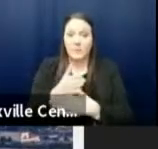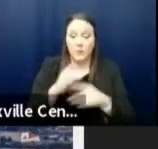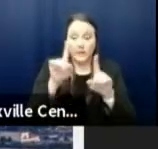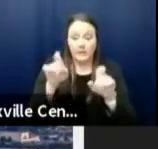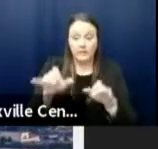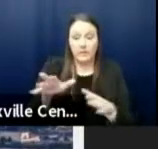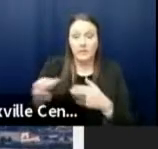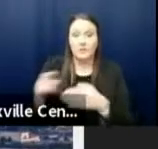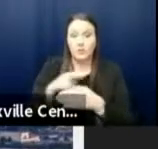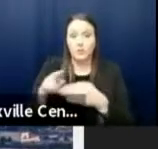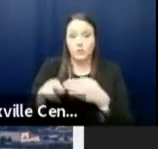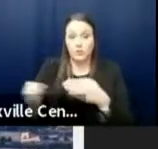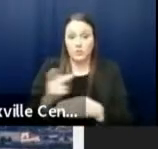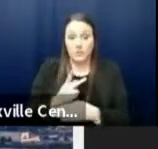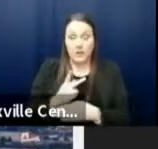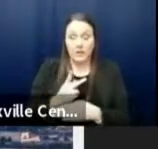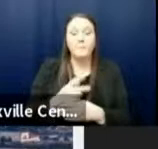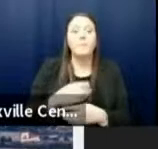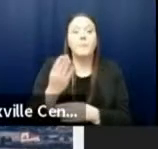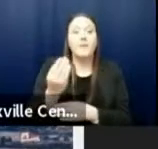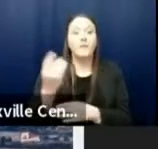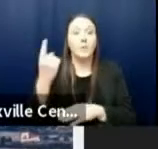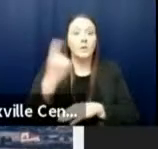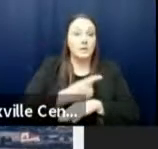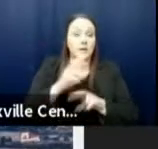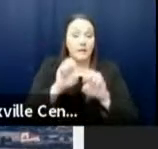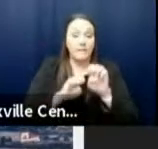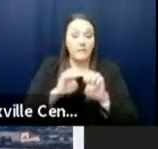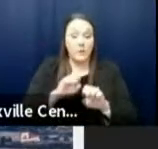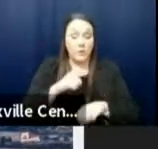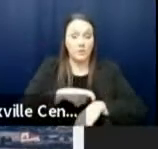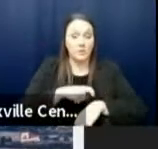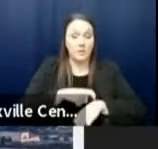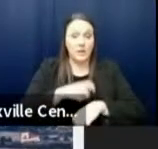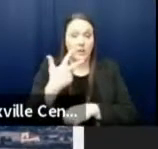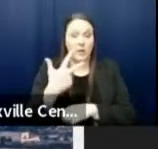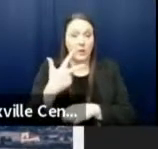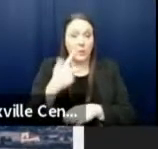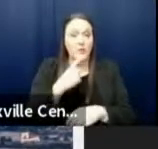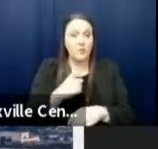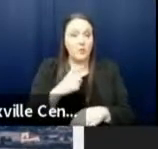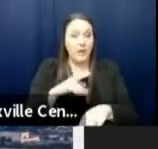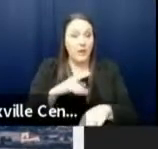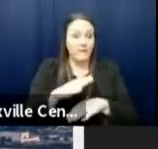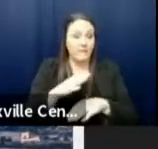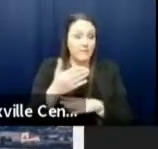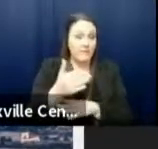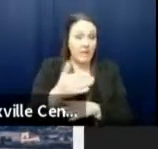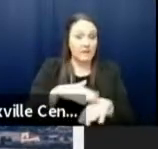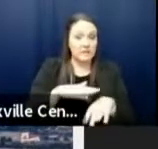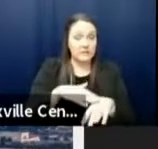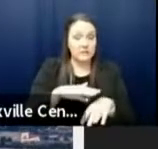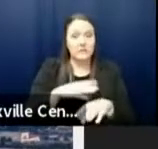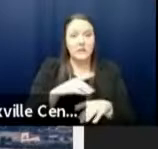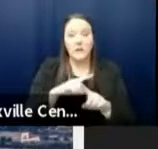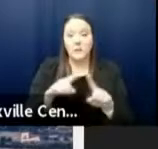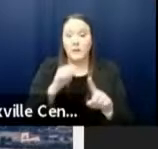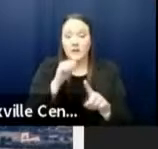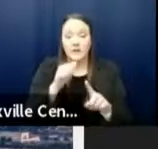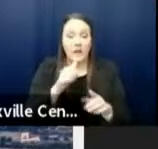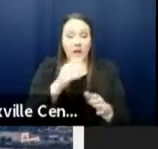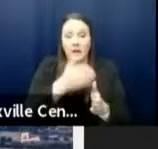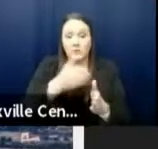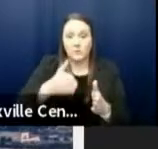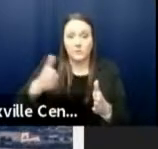data. Over the 14-day evaluation period, 3 red flags were noted for lab turnaround time, but not on consecutive